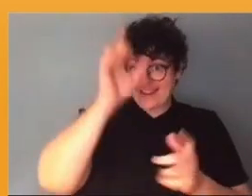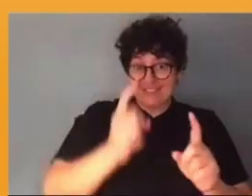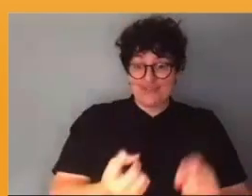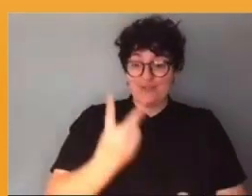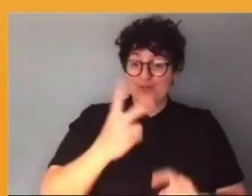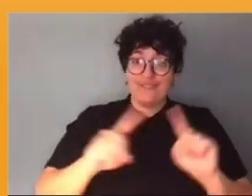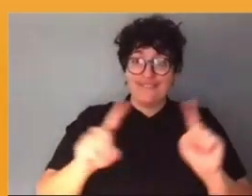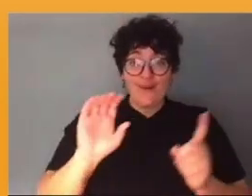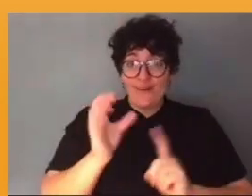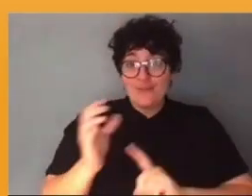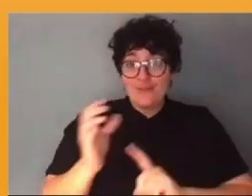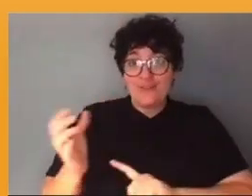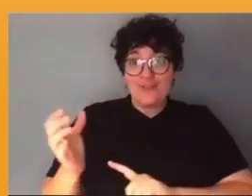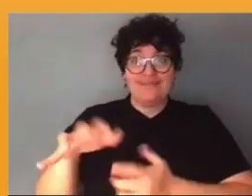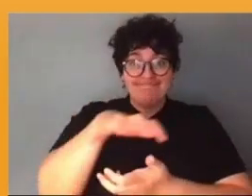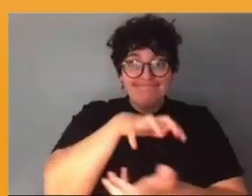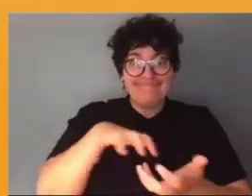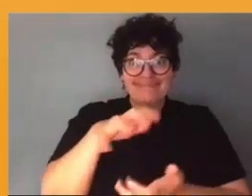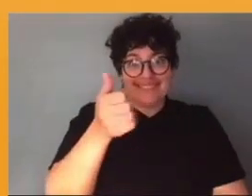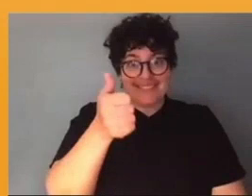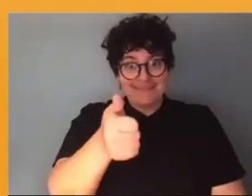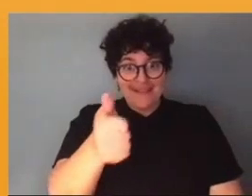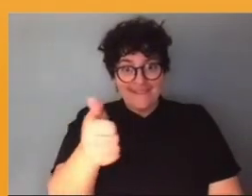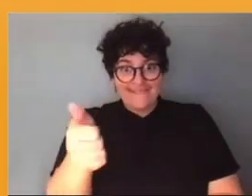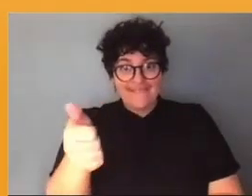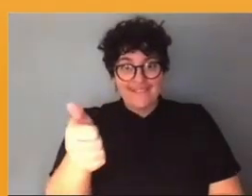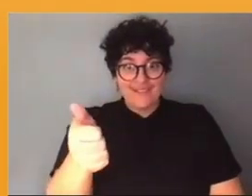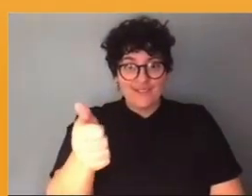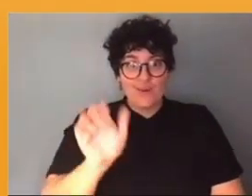many cultural backgrounds